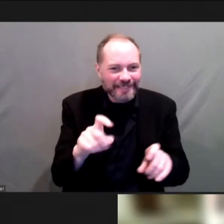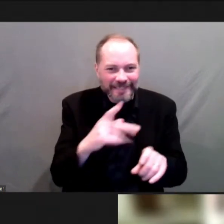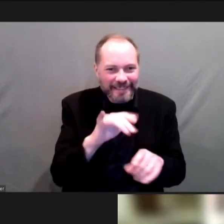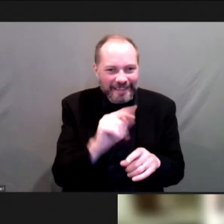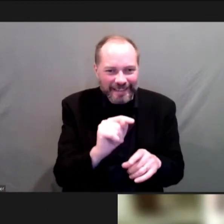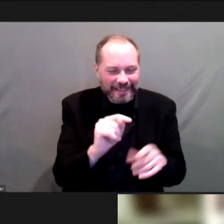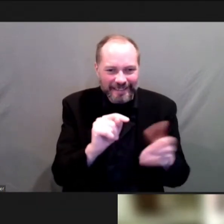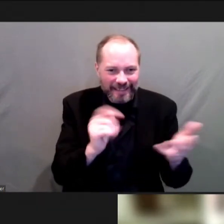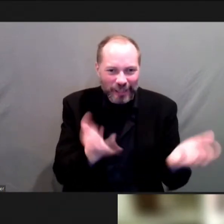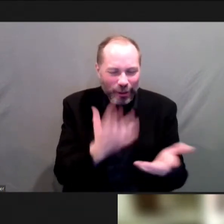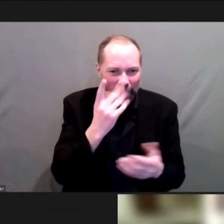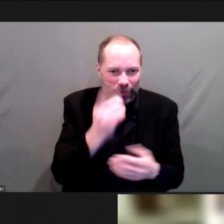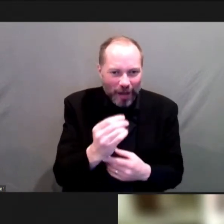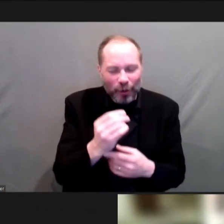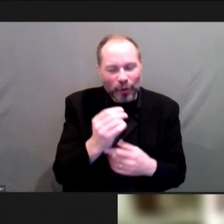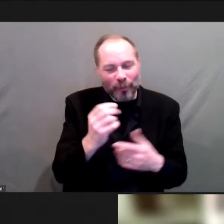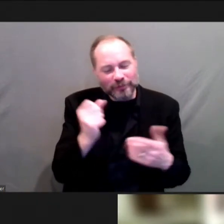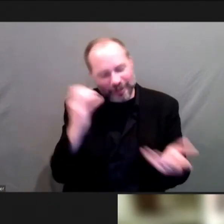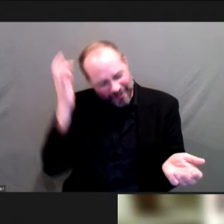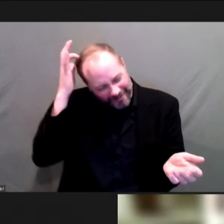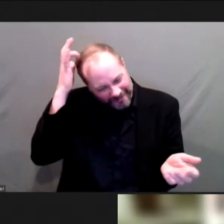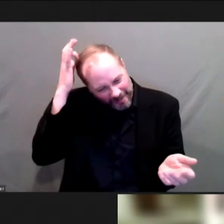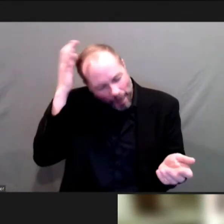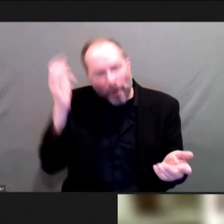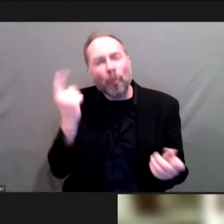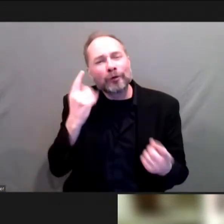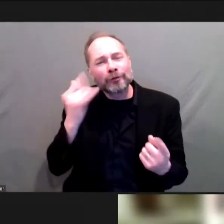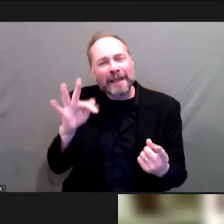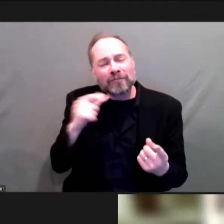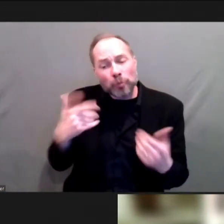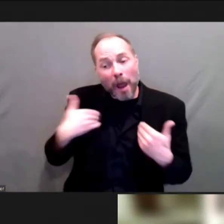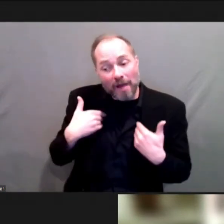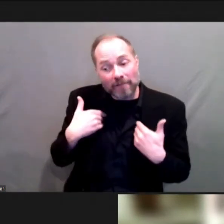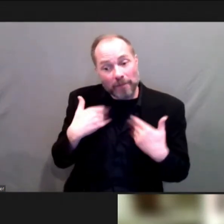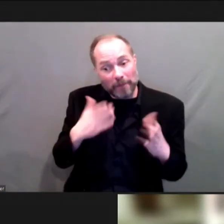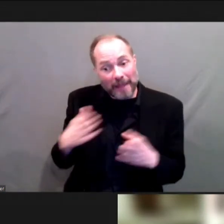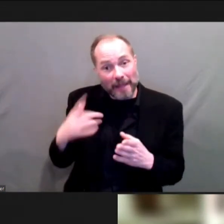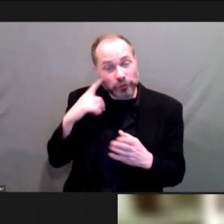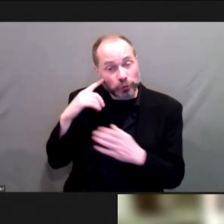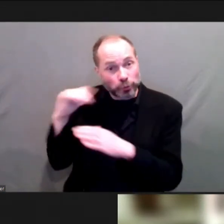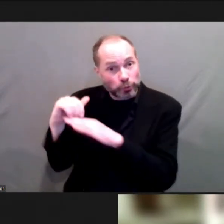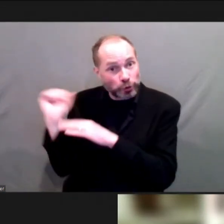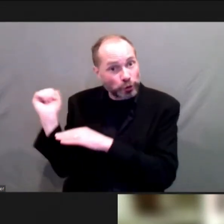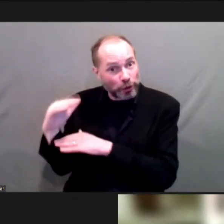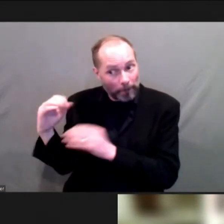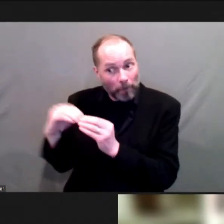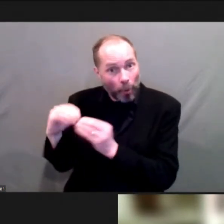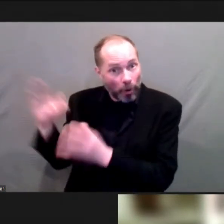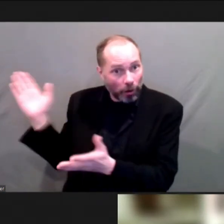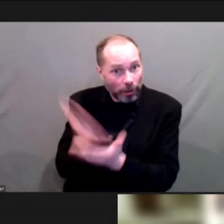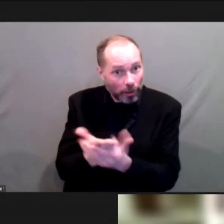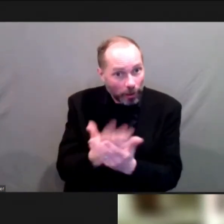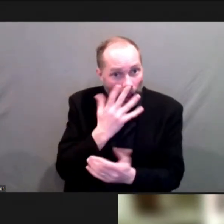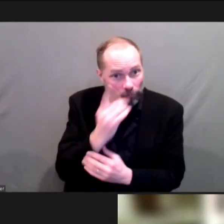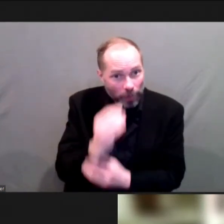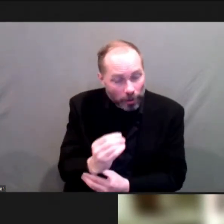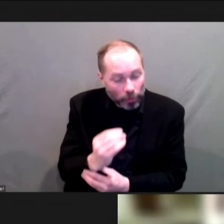there's been any plan to get more shipped to Colorado. I know you have the